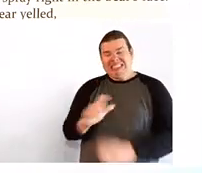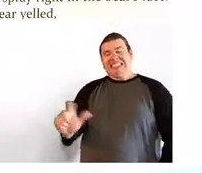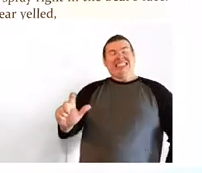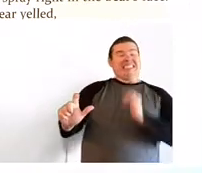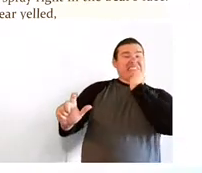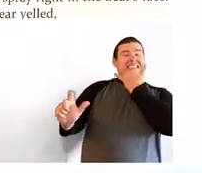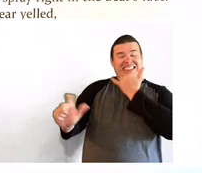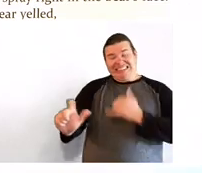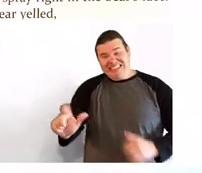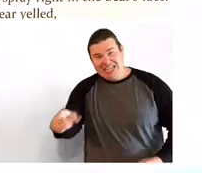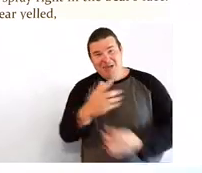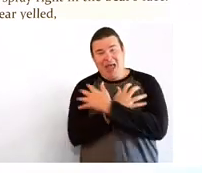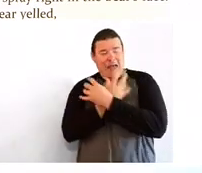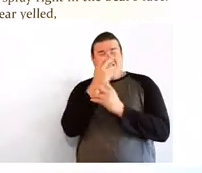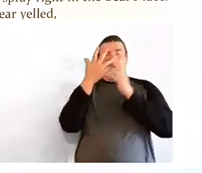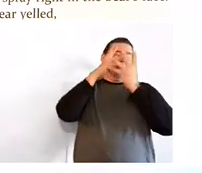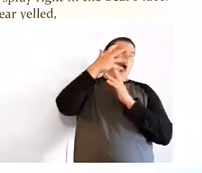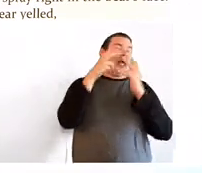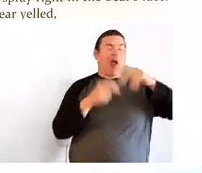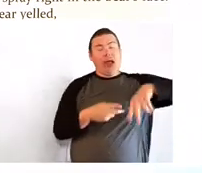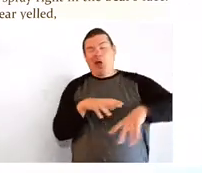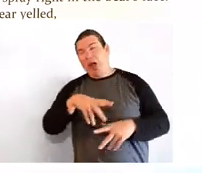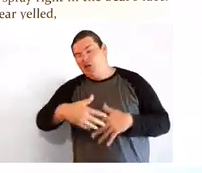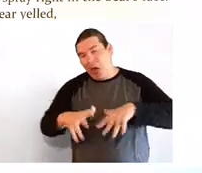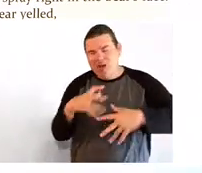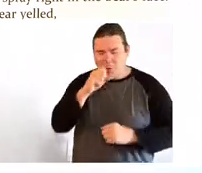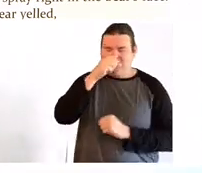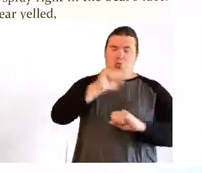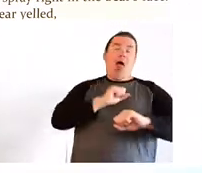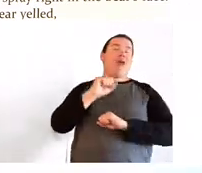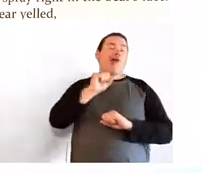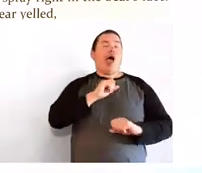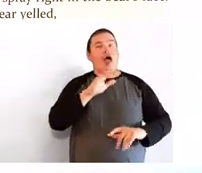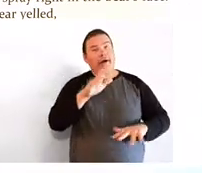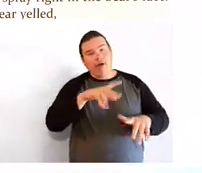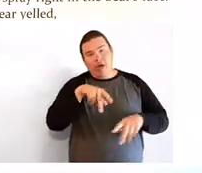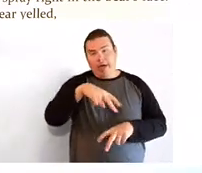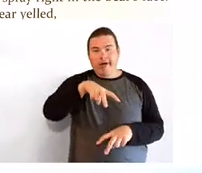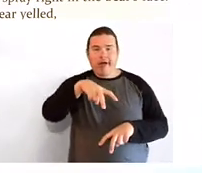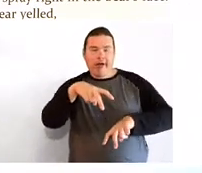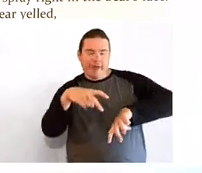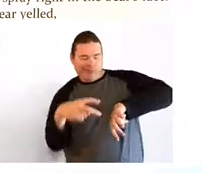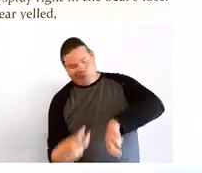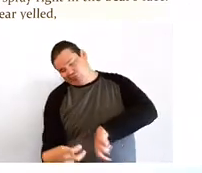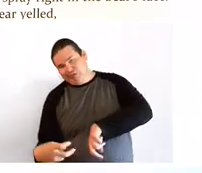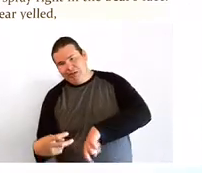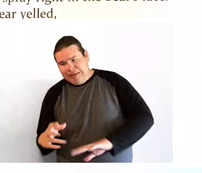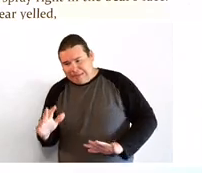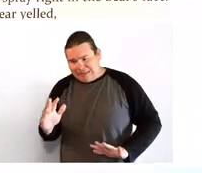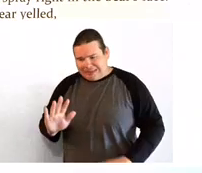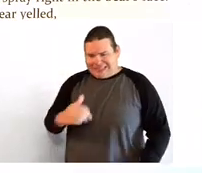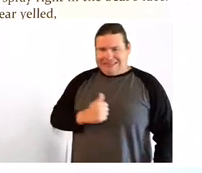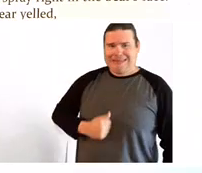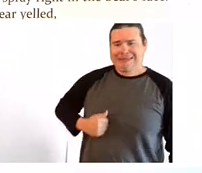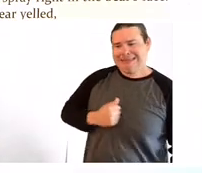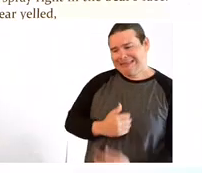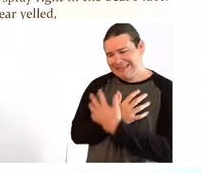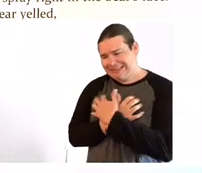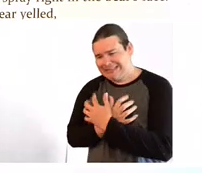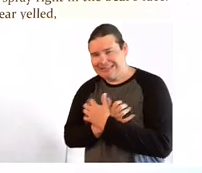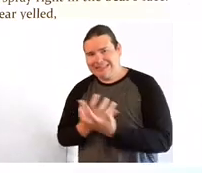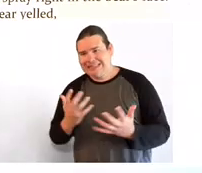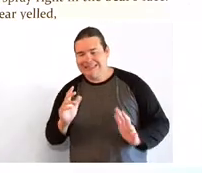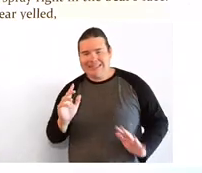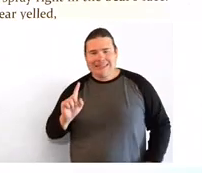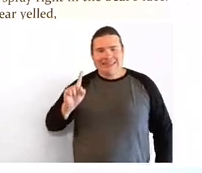was spraying the bug spray right into the bear's face. The bear yelled, "Ugh! Yuck! I'm